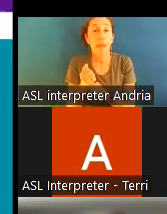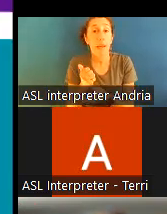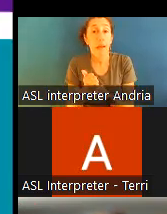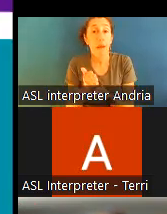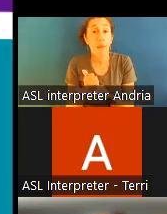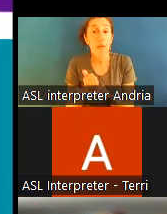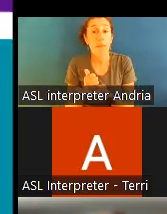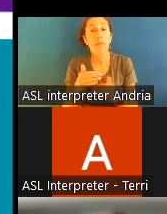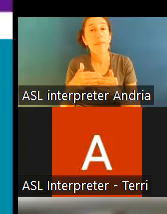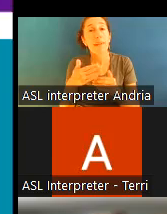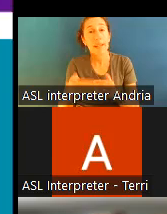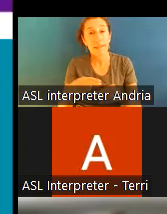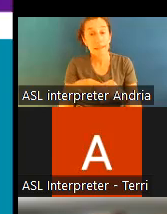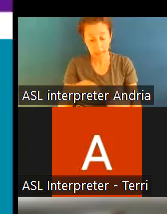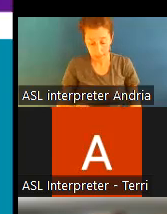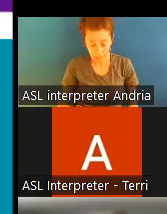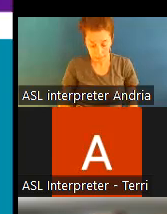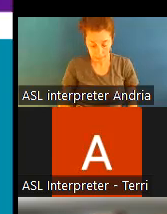Next slide.